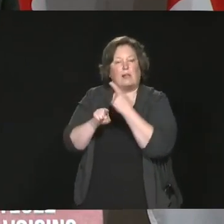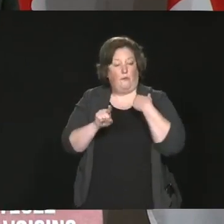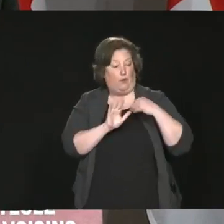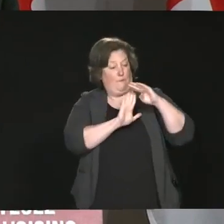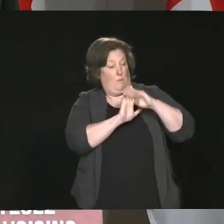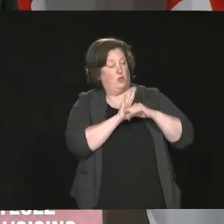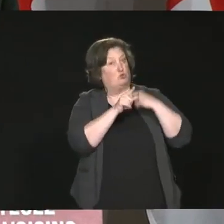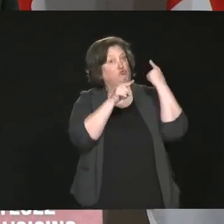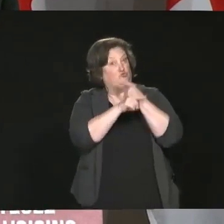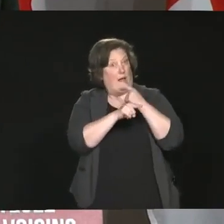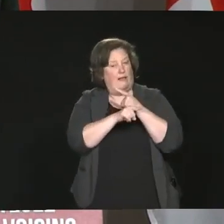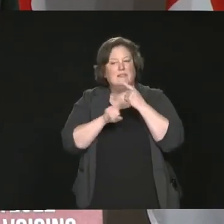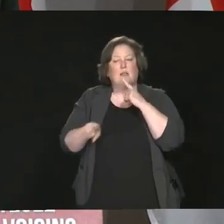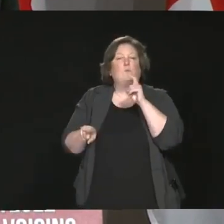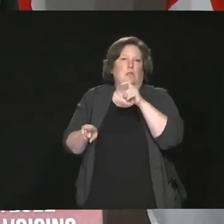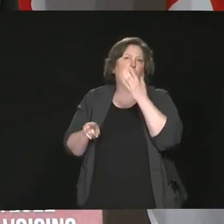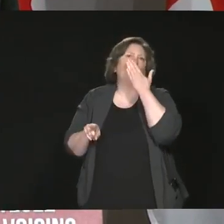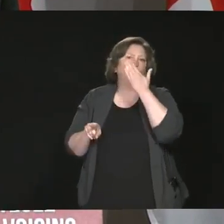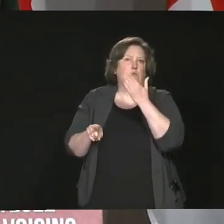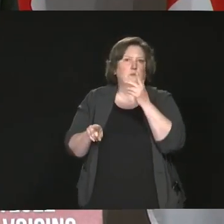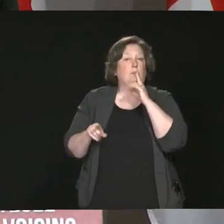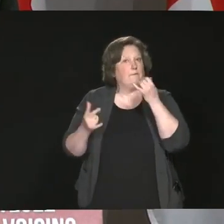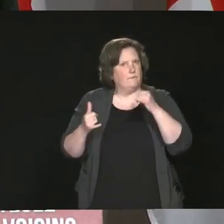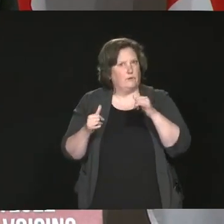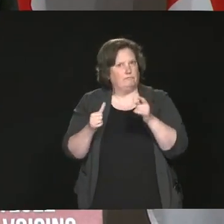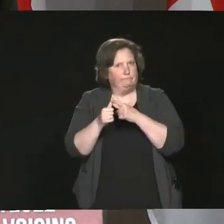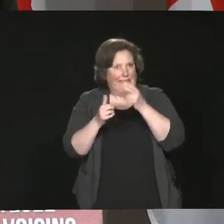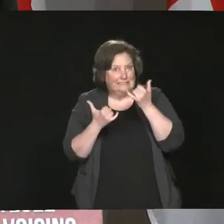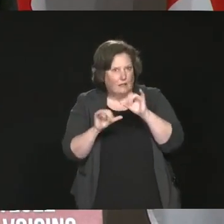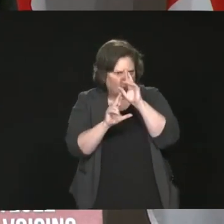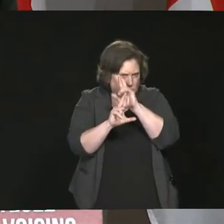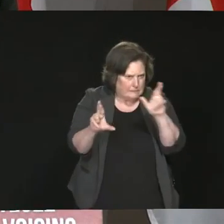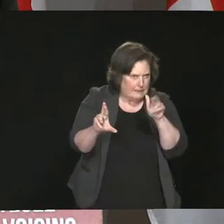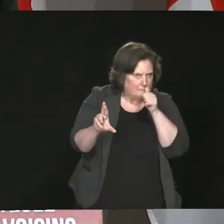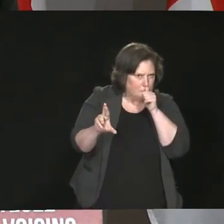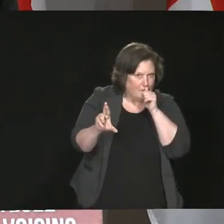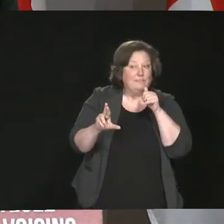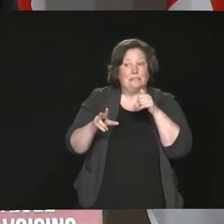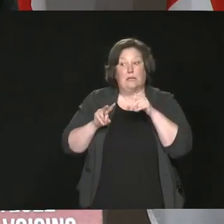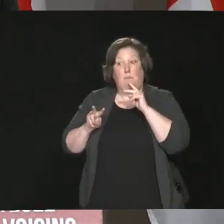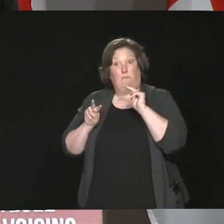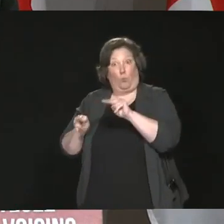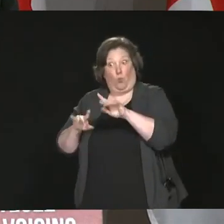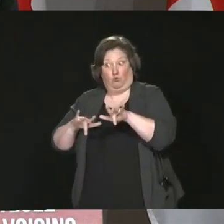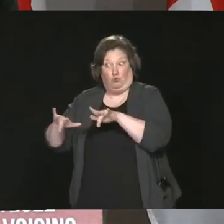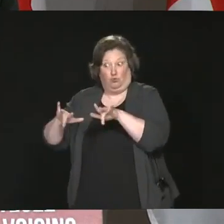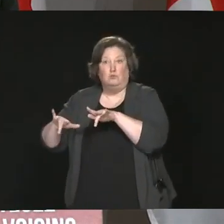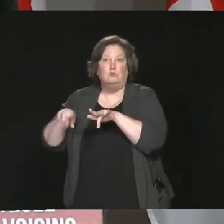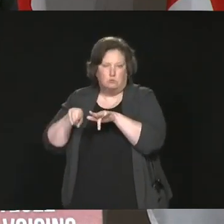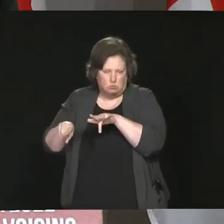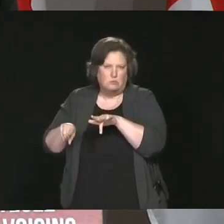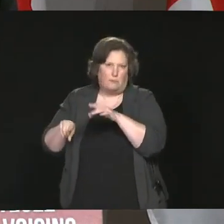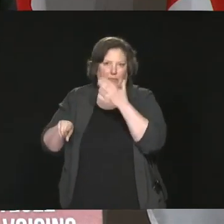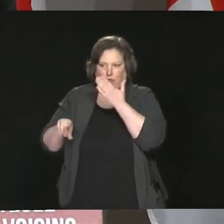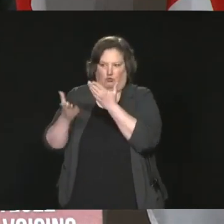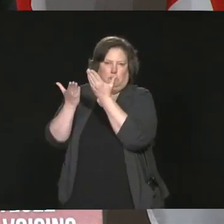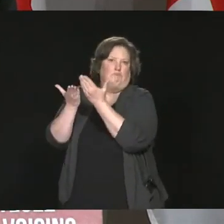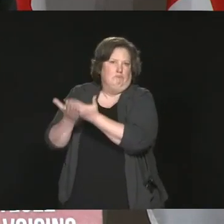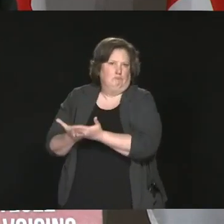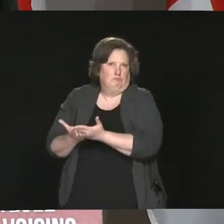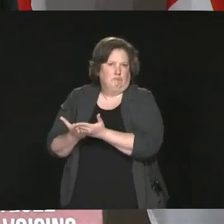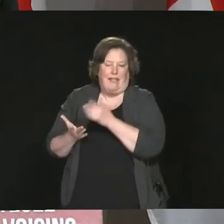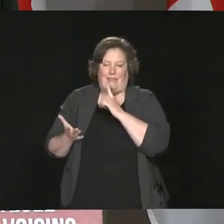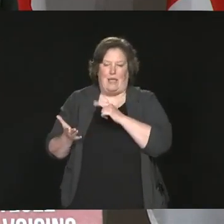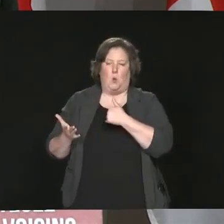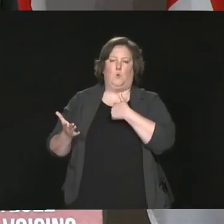interests, that video evidence can provide the best possible evidence to help inform exactly what